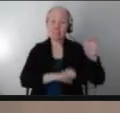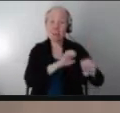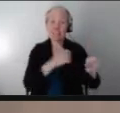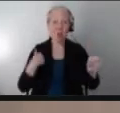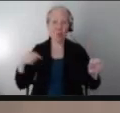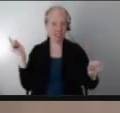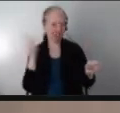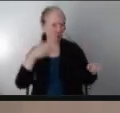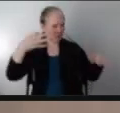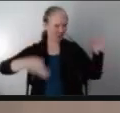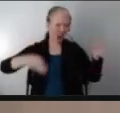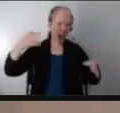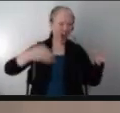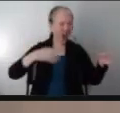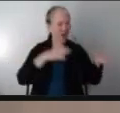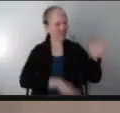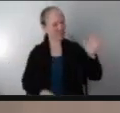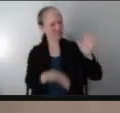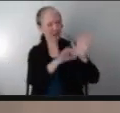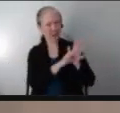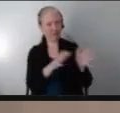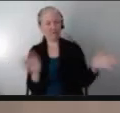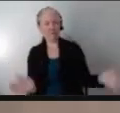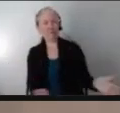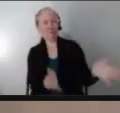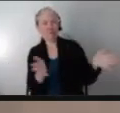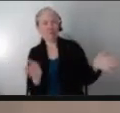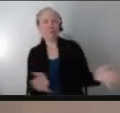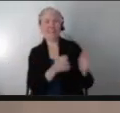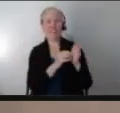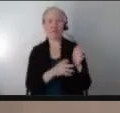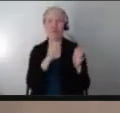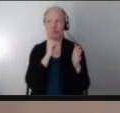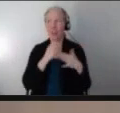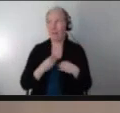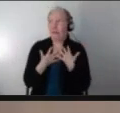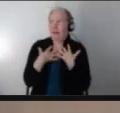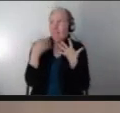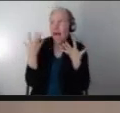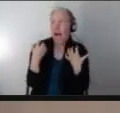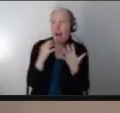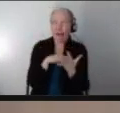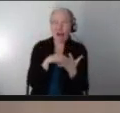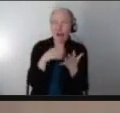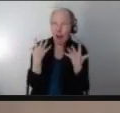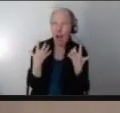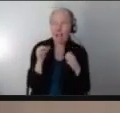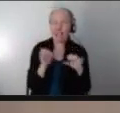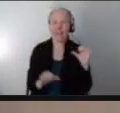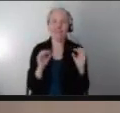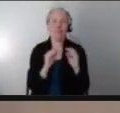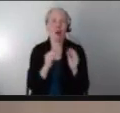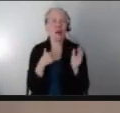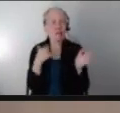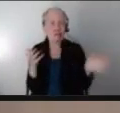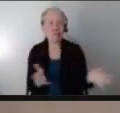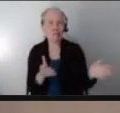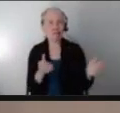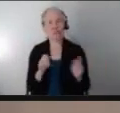experiments so they get that fundamental desire of learning. And so making sure that we continue